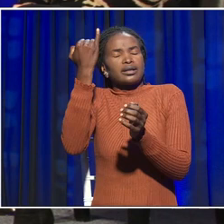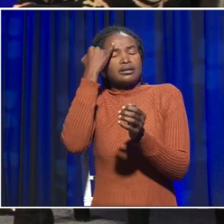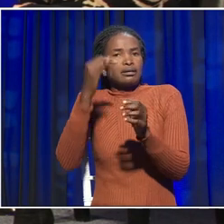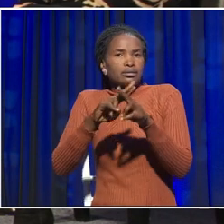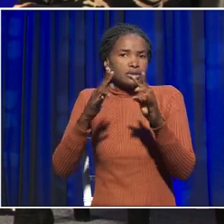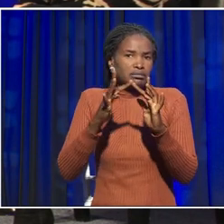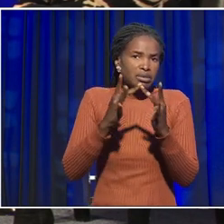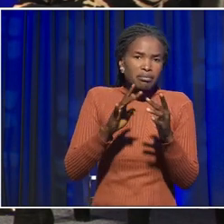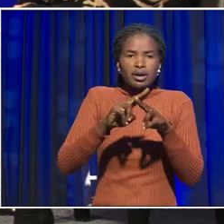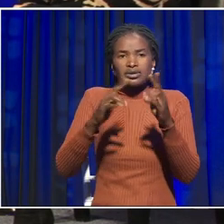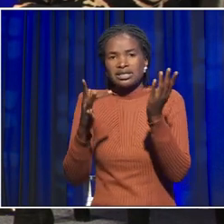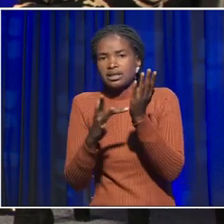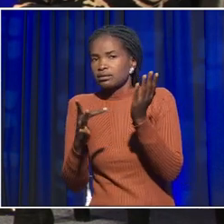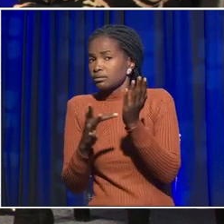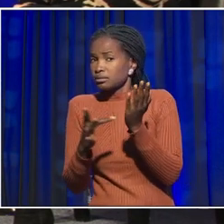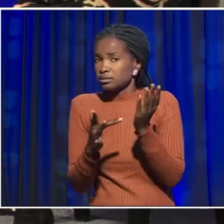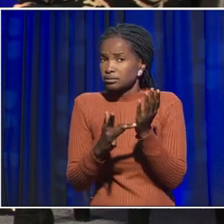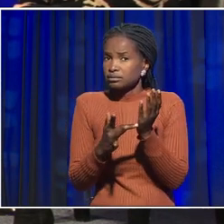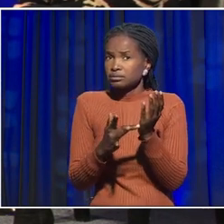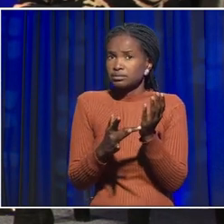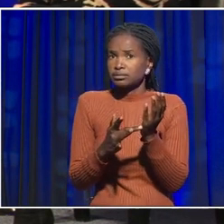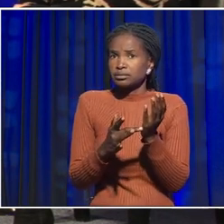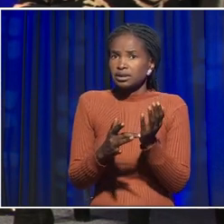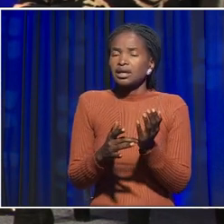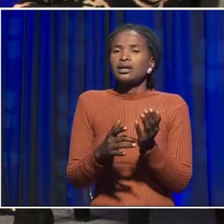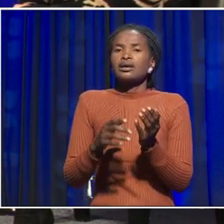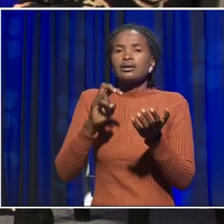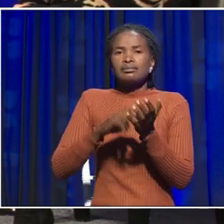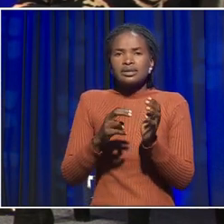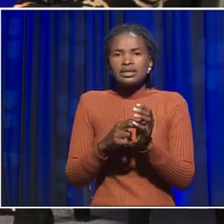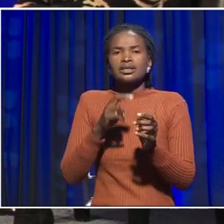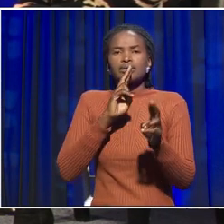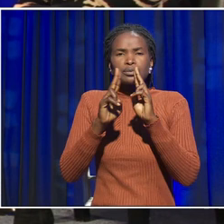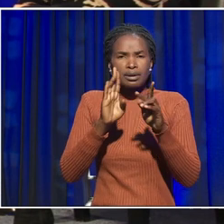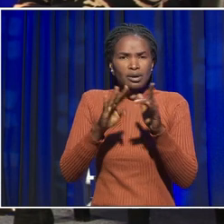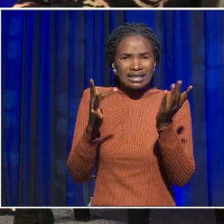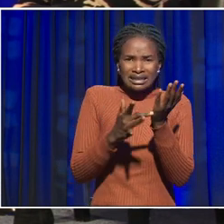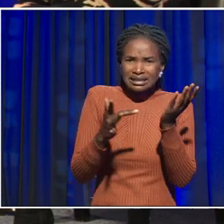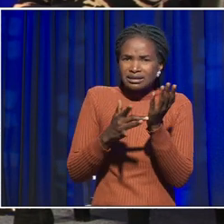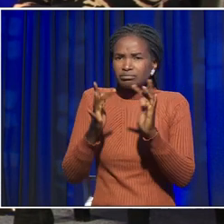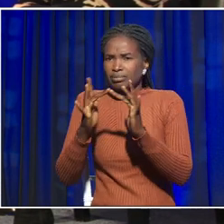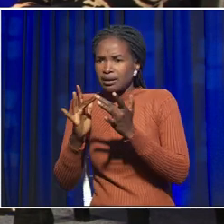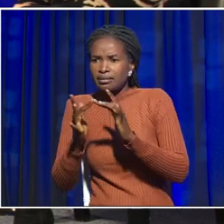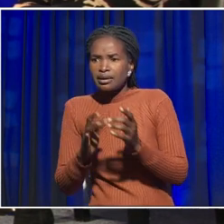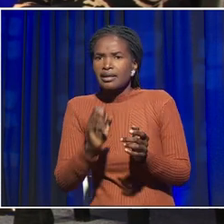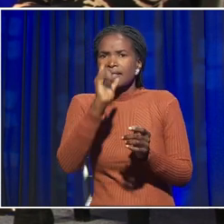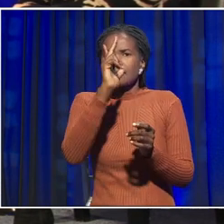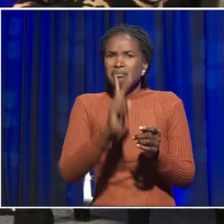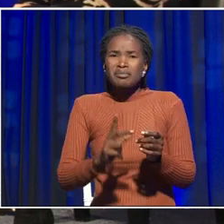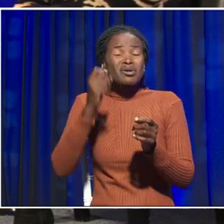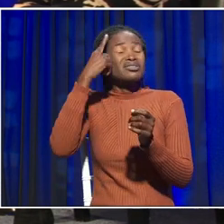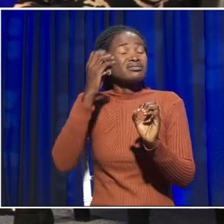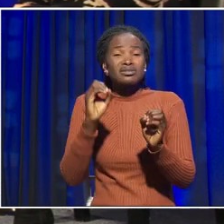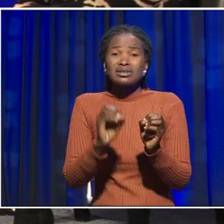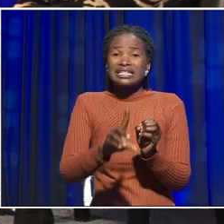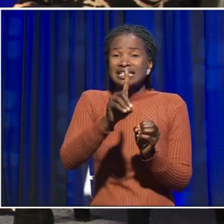mean, what I've always feel now, and that we talk about digital and many people battle with what that actually means.